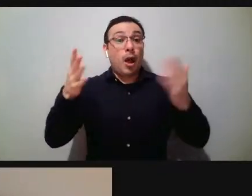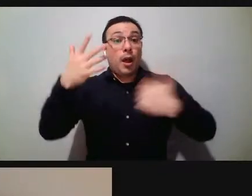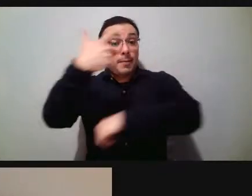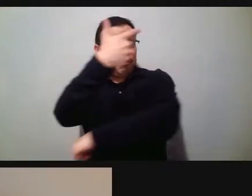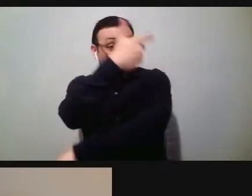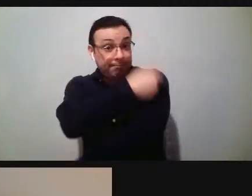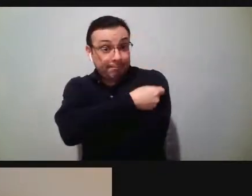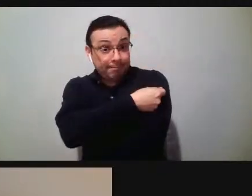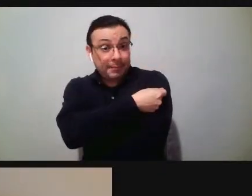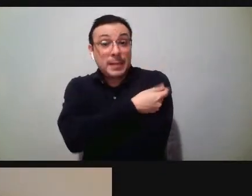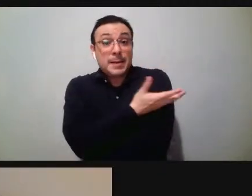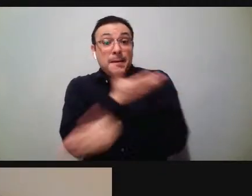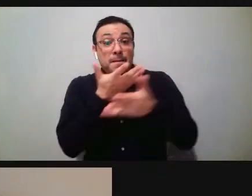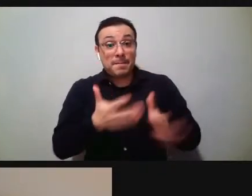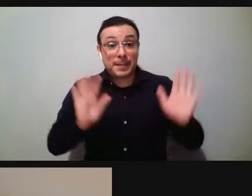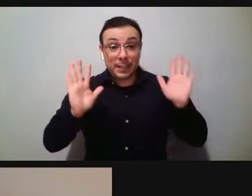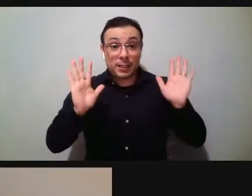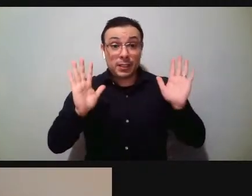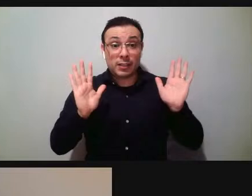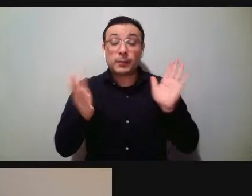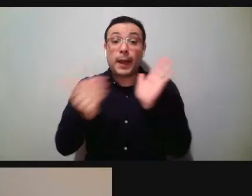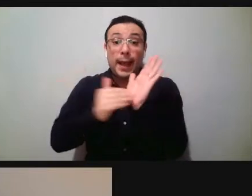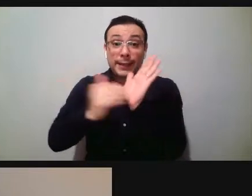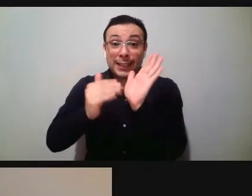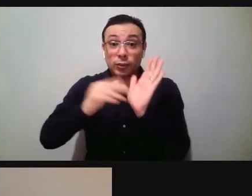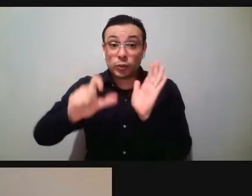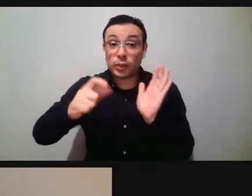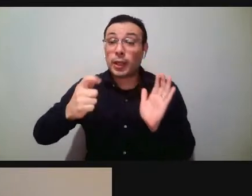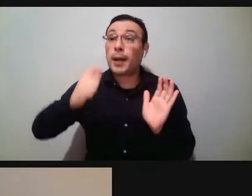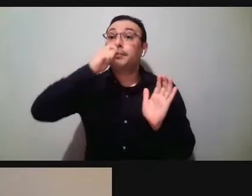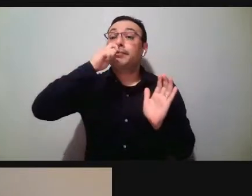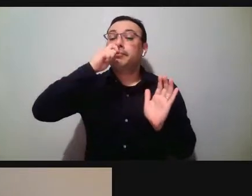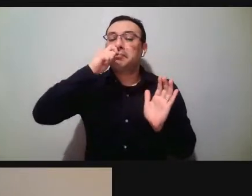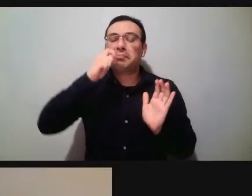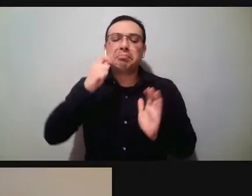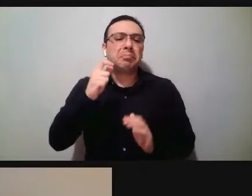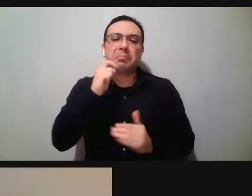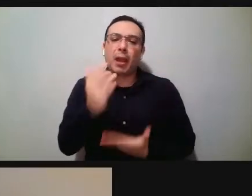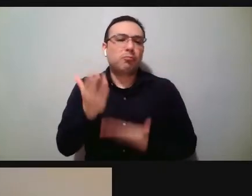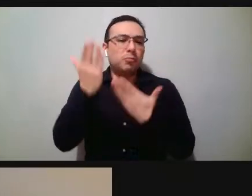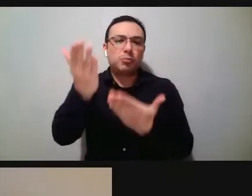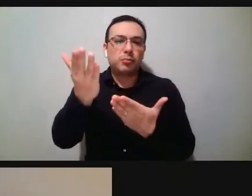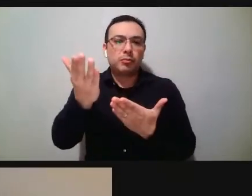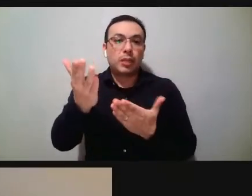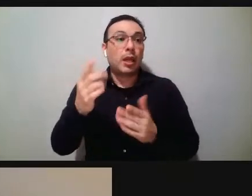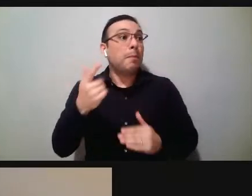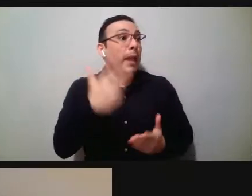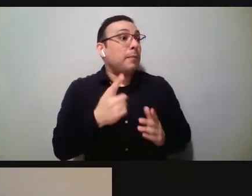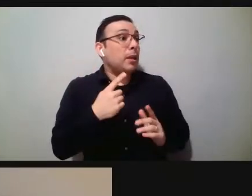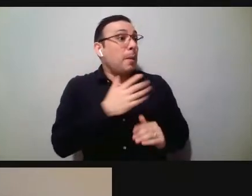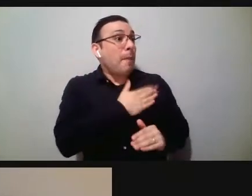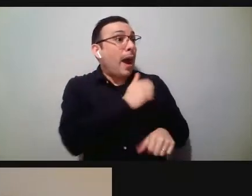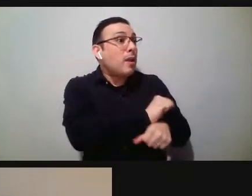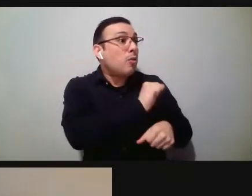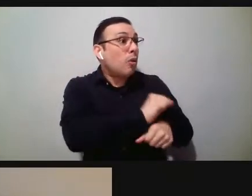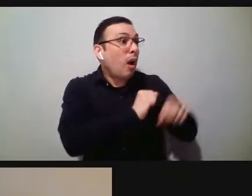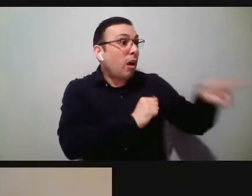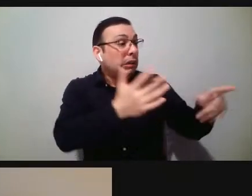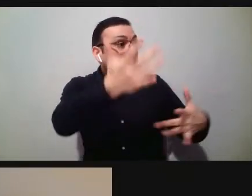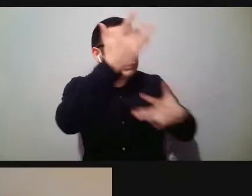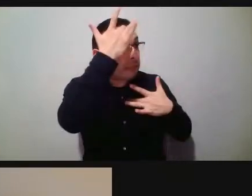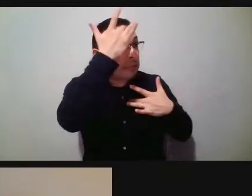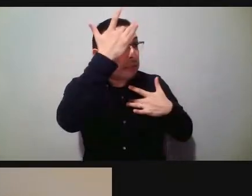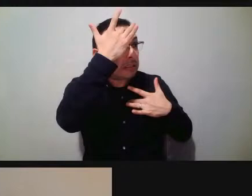vaccinated for COVID-19. Even if you know of an exposure, they're saying that you shouldn't get necessarily